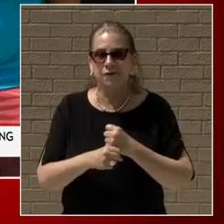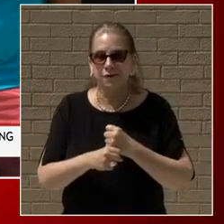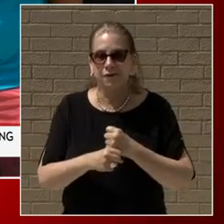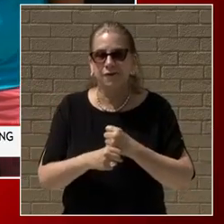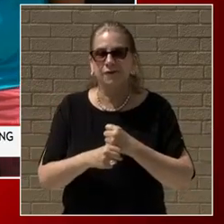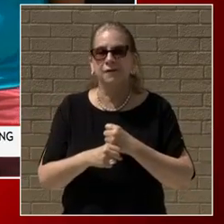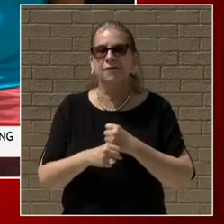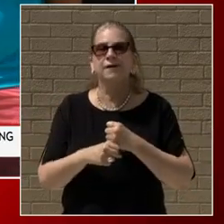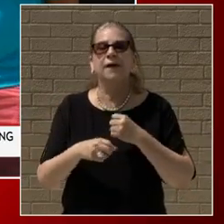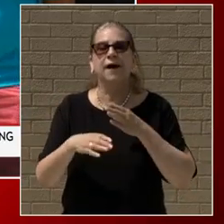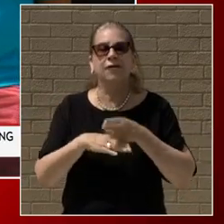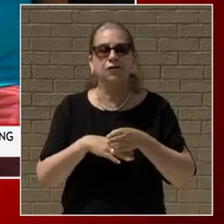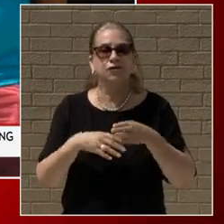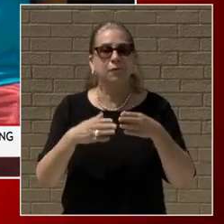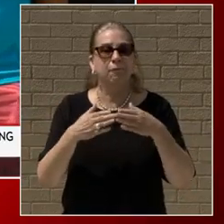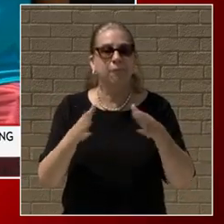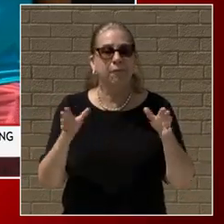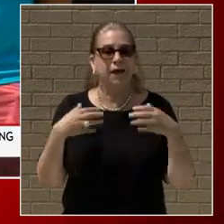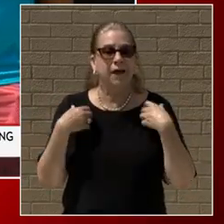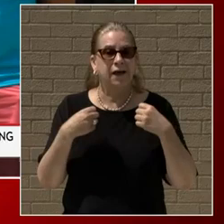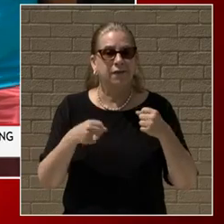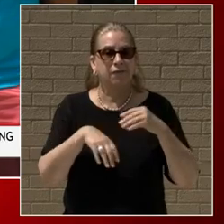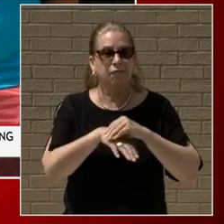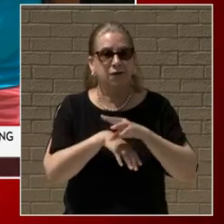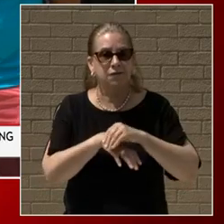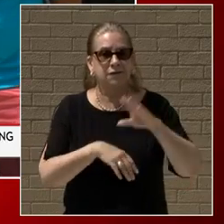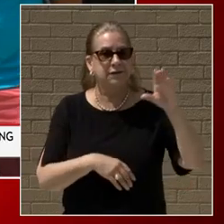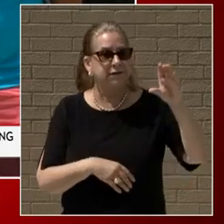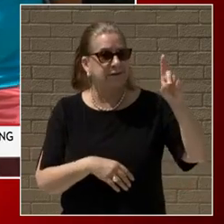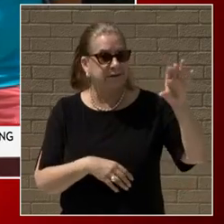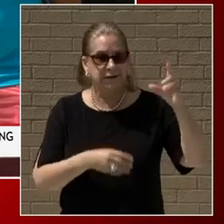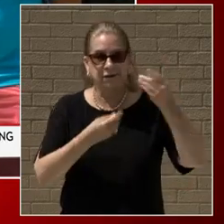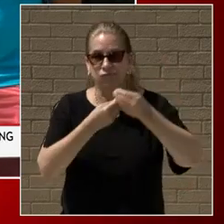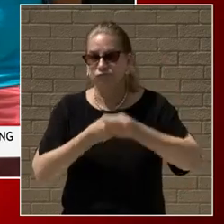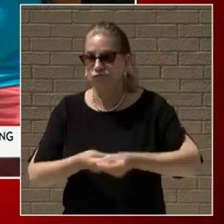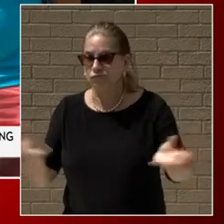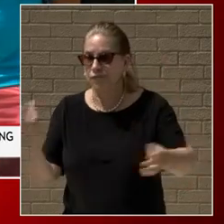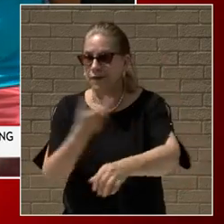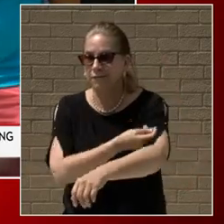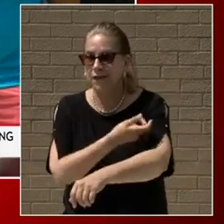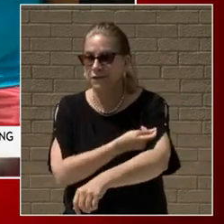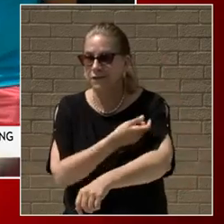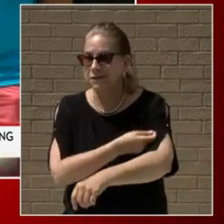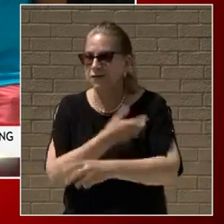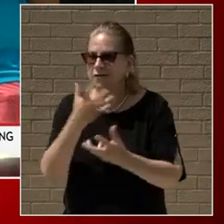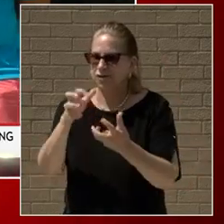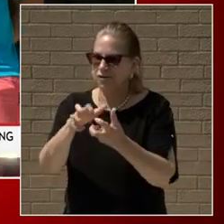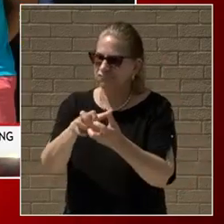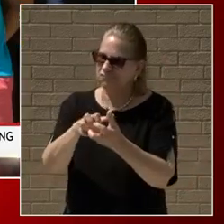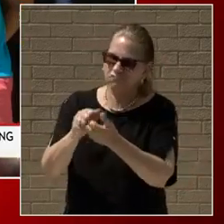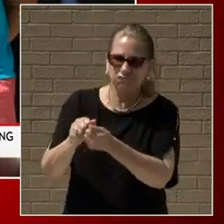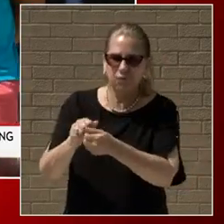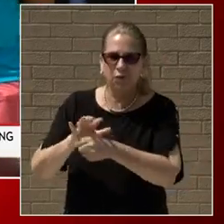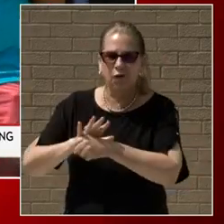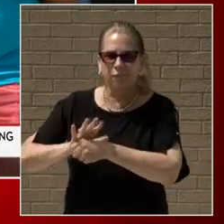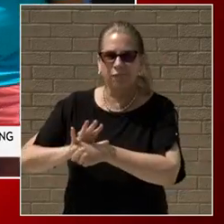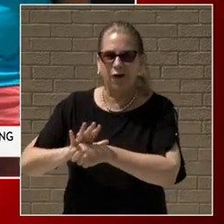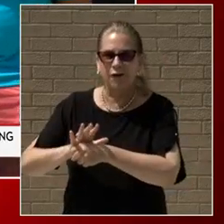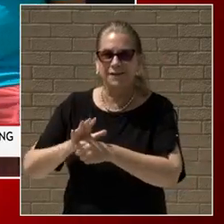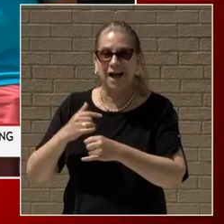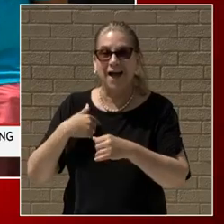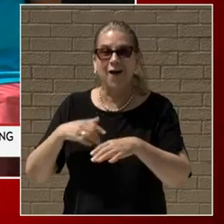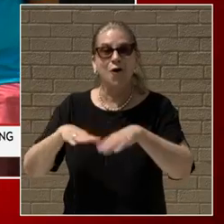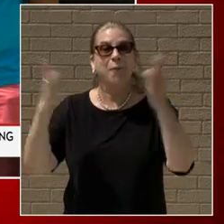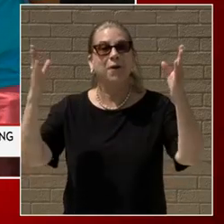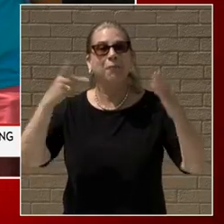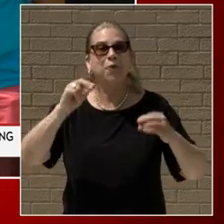public health advice, getting vaccinated, we're crushing the virus and we can open up our pools and be ready for